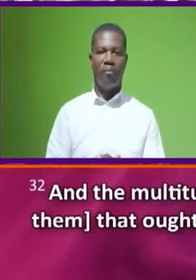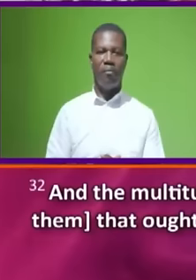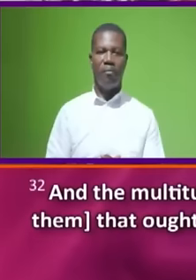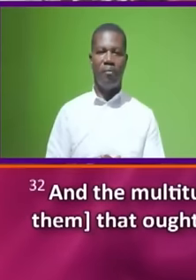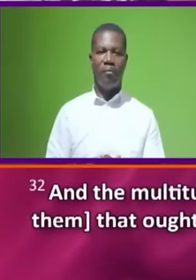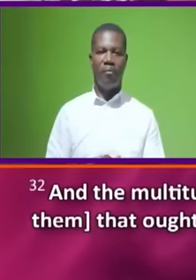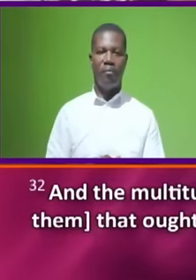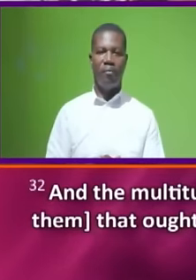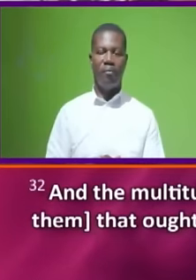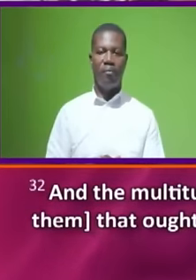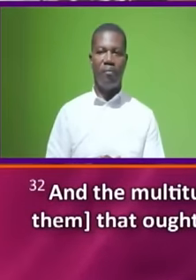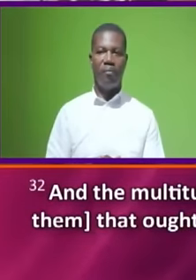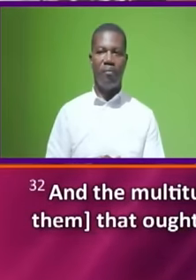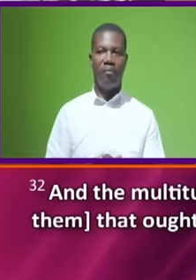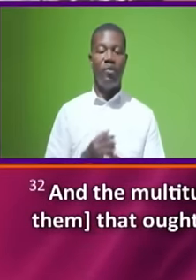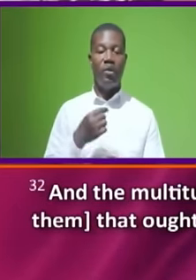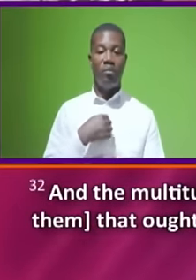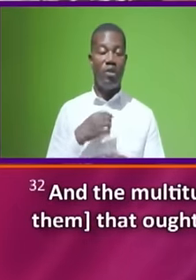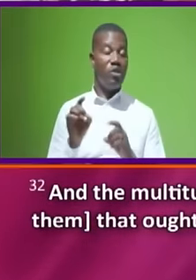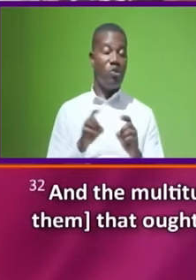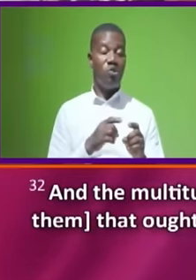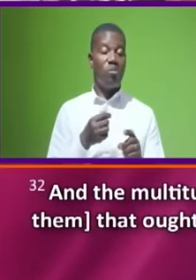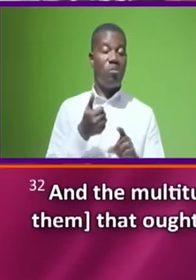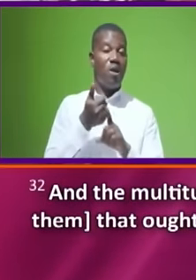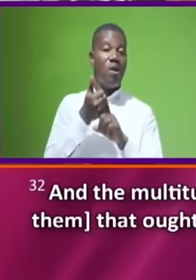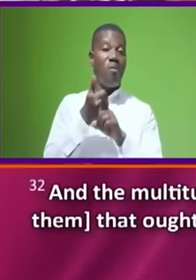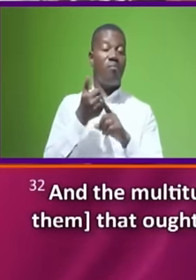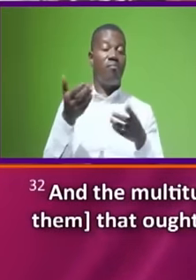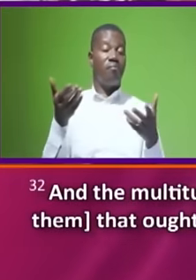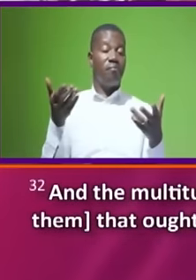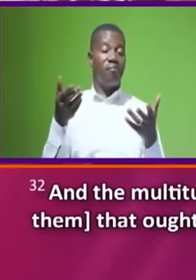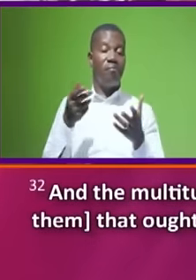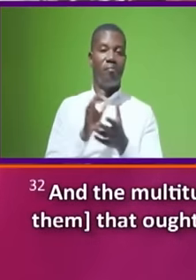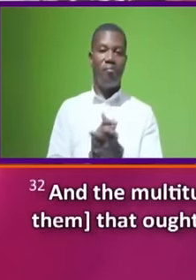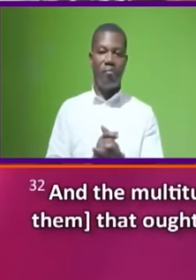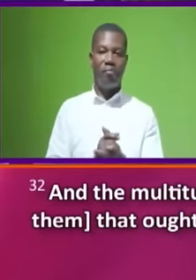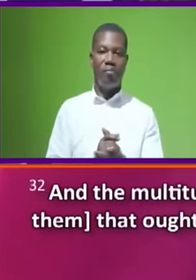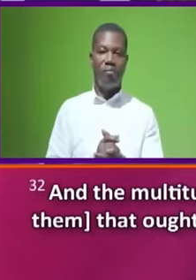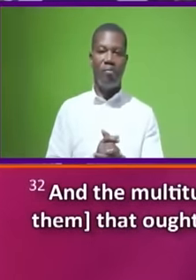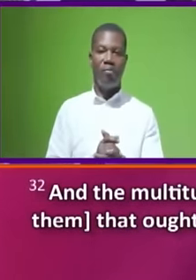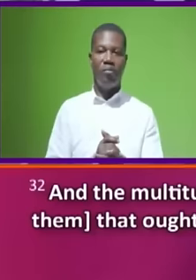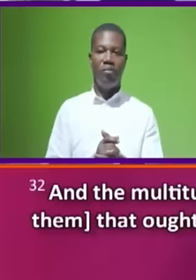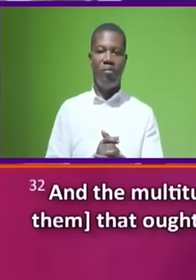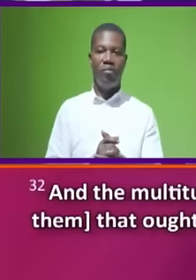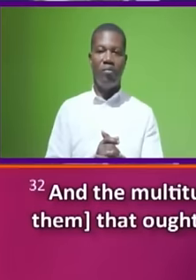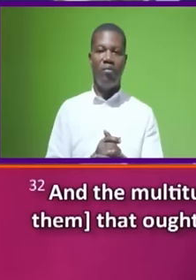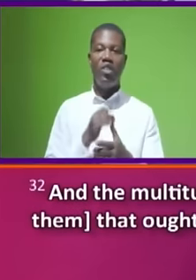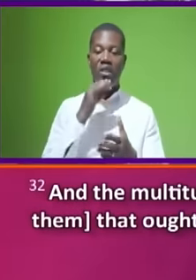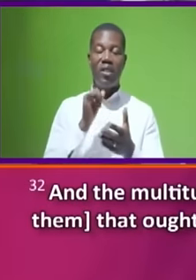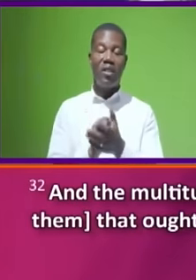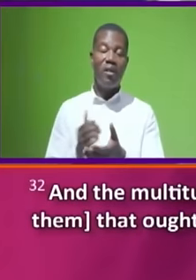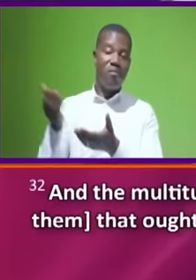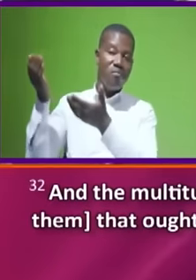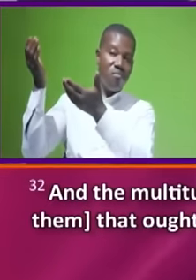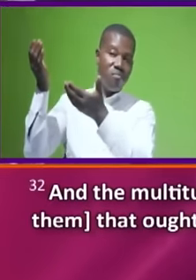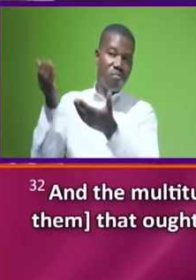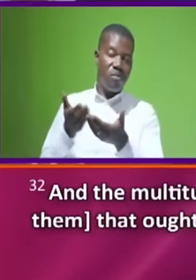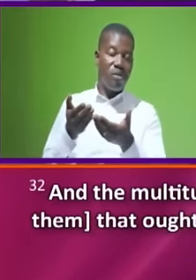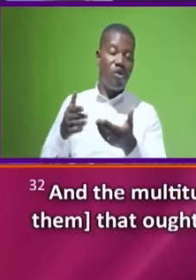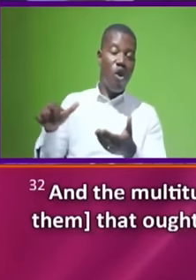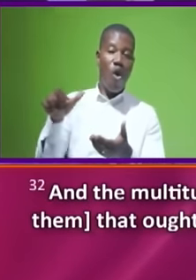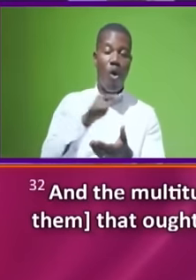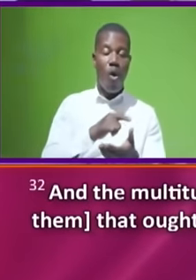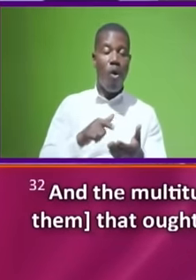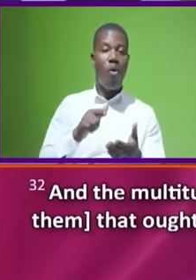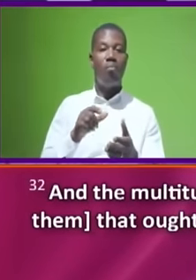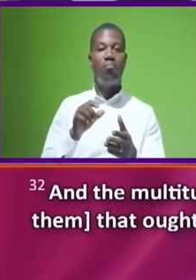marking. May I dear. I am doing my part. No, say what you be a cat you have a brand and said in your